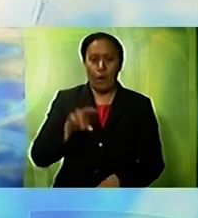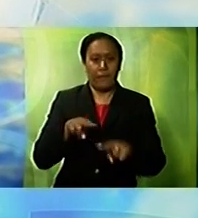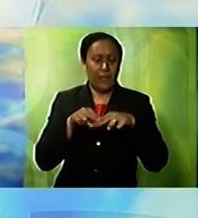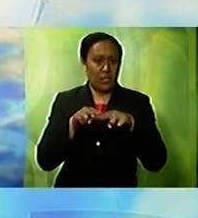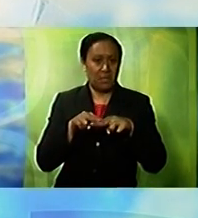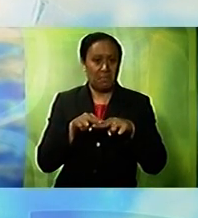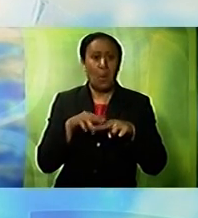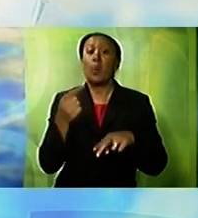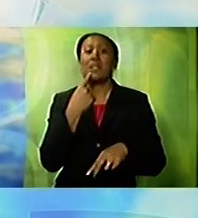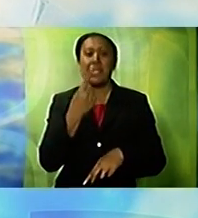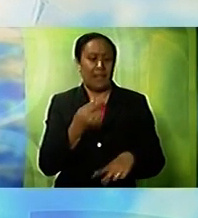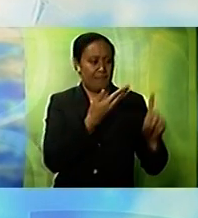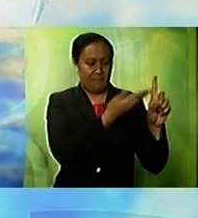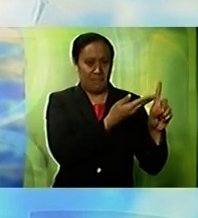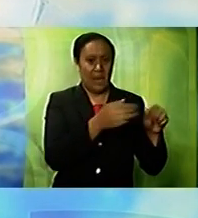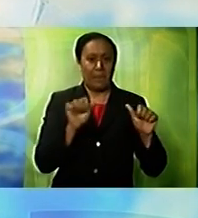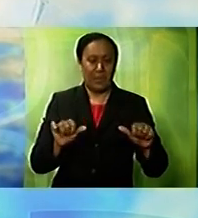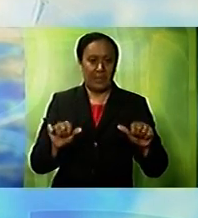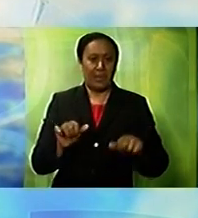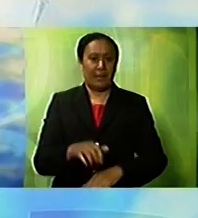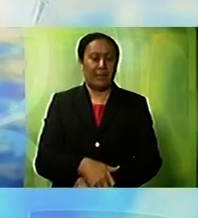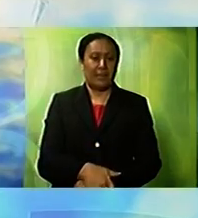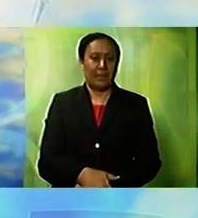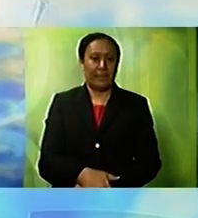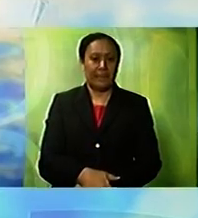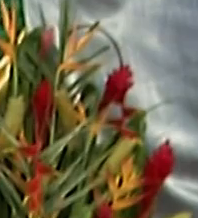word from His Excellency the President Ratu Epeli Nailatikau.